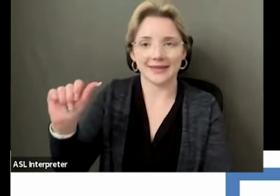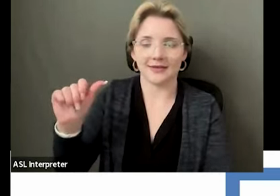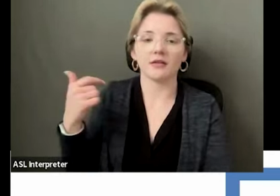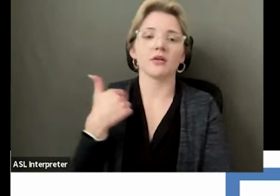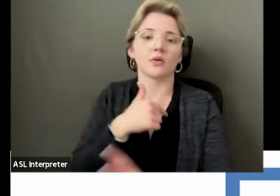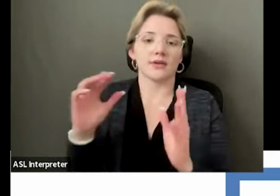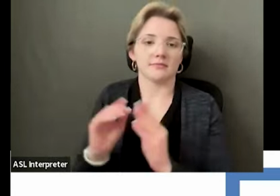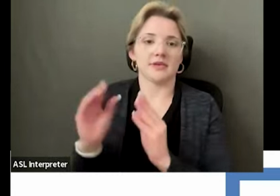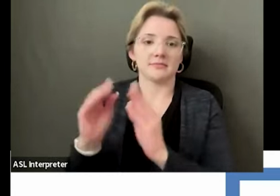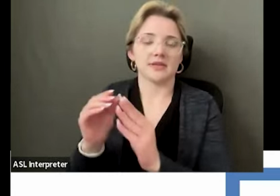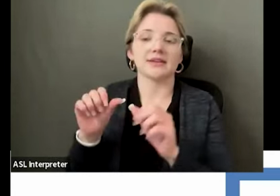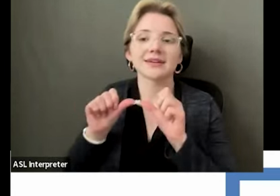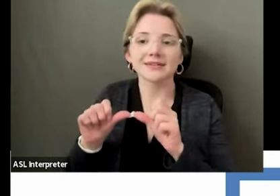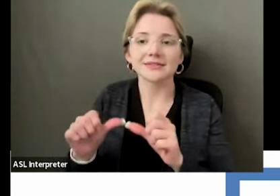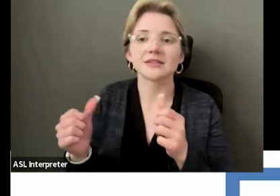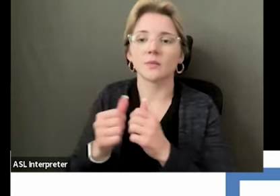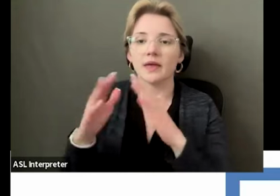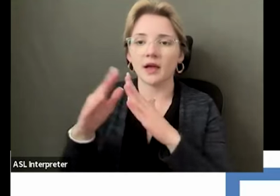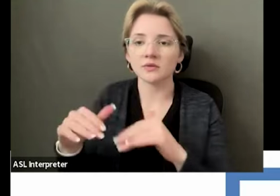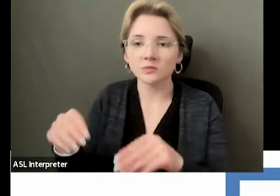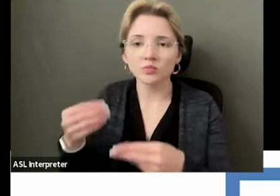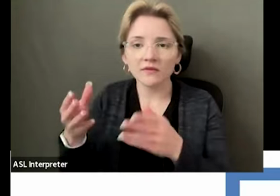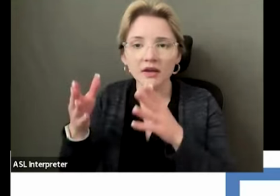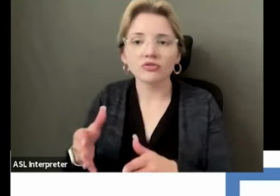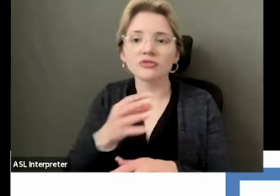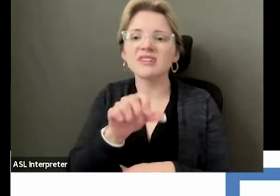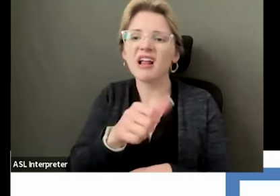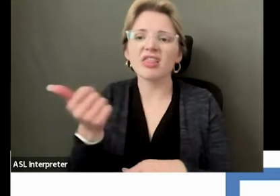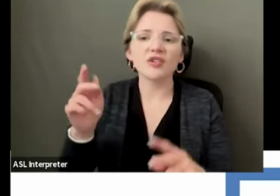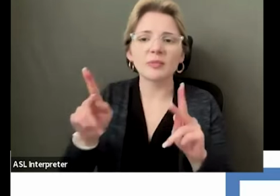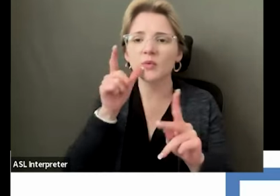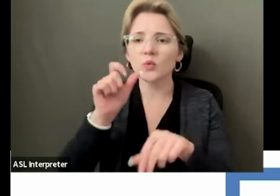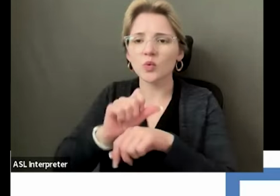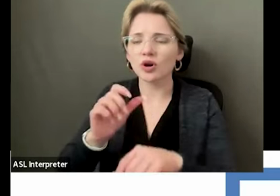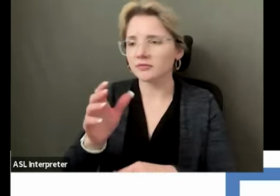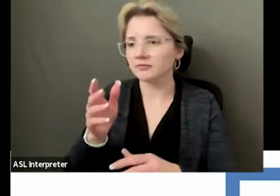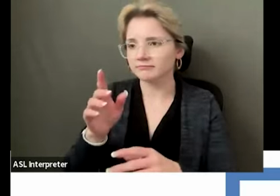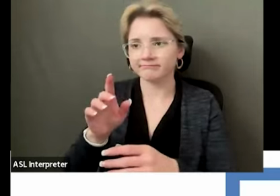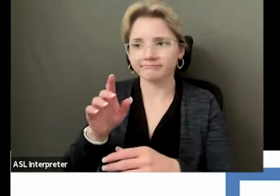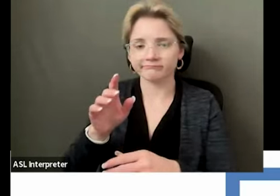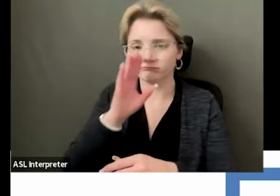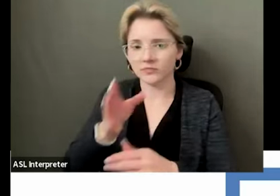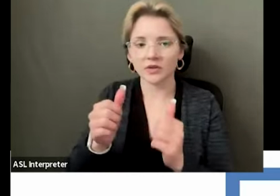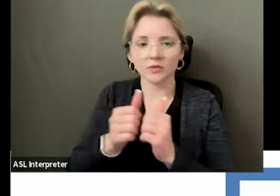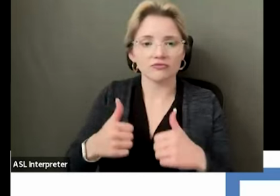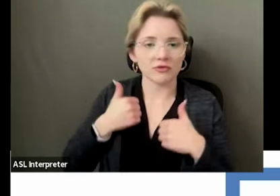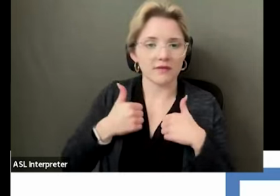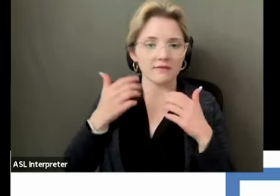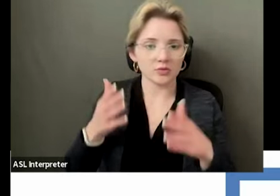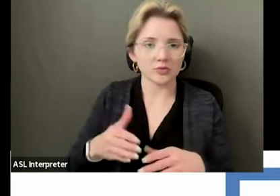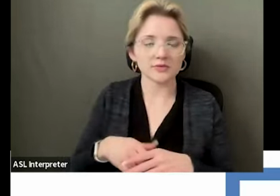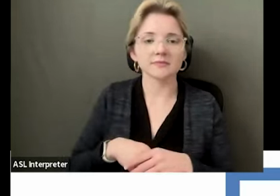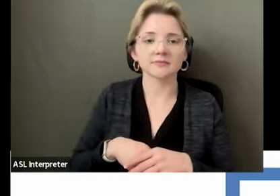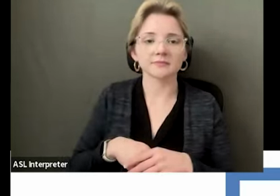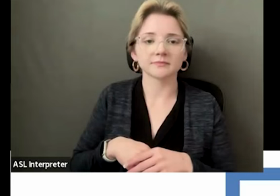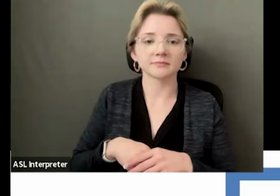with housing providers and with different people working with survivors around our, questions on